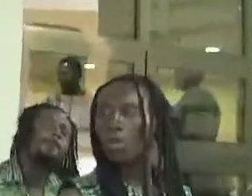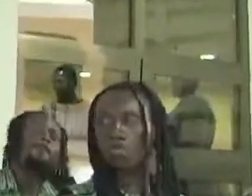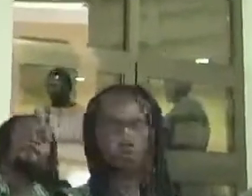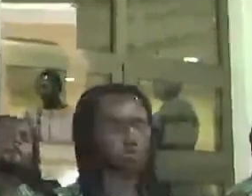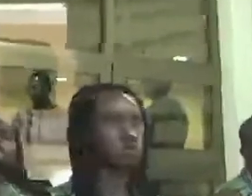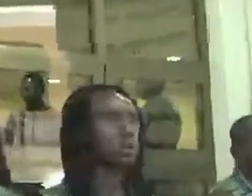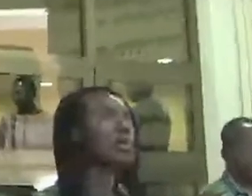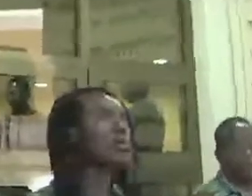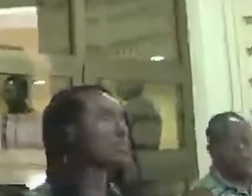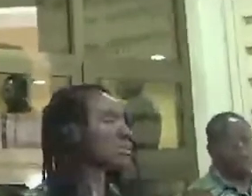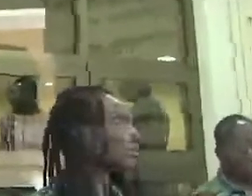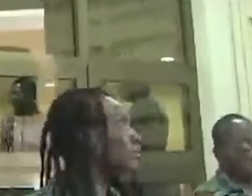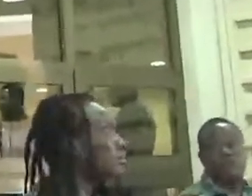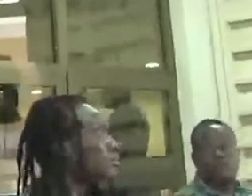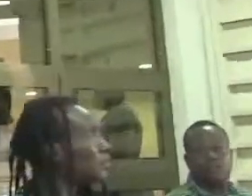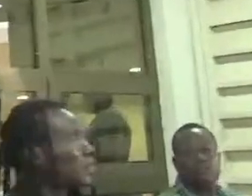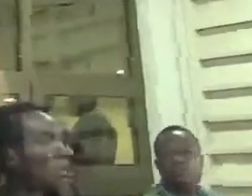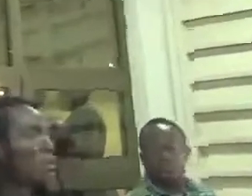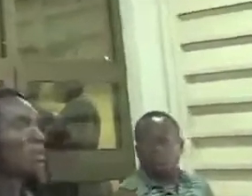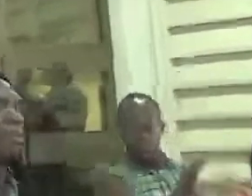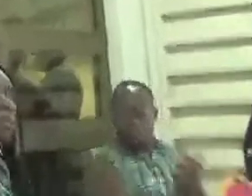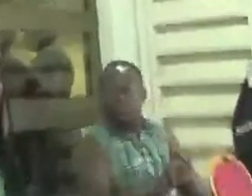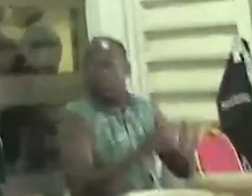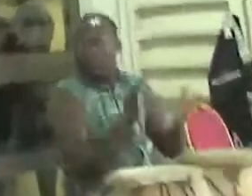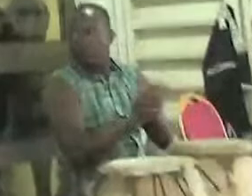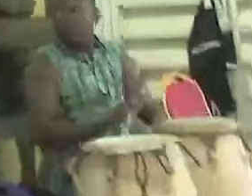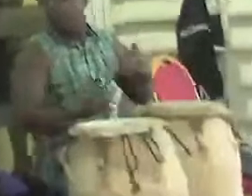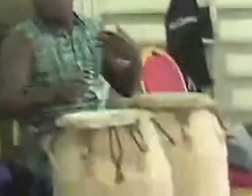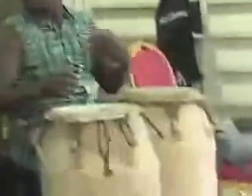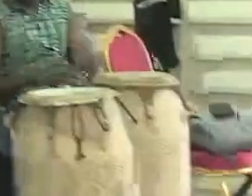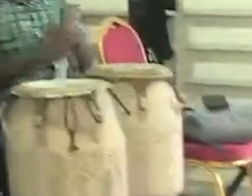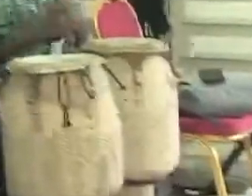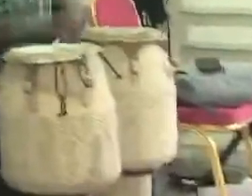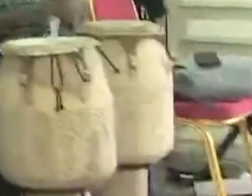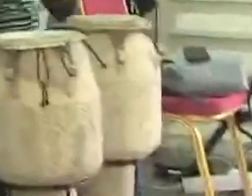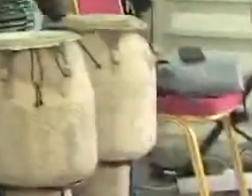on Munia, 18 Tumua.